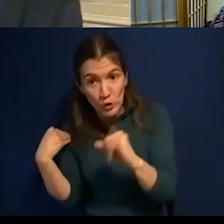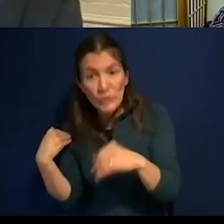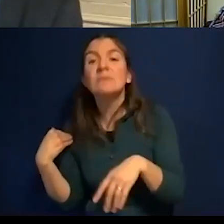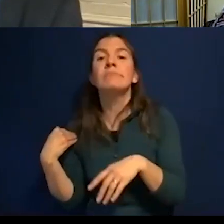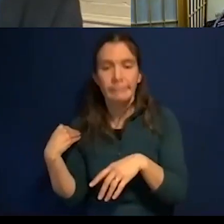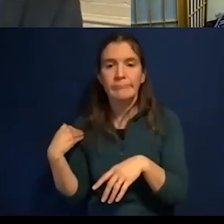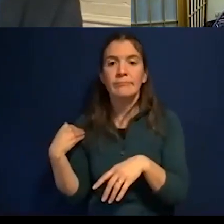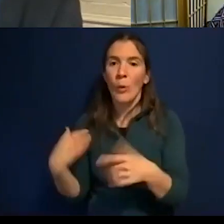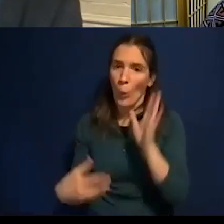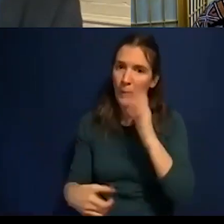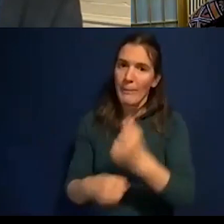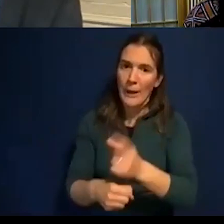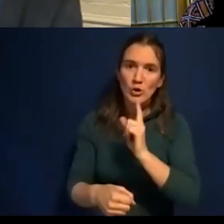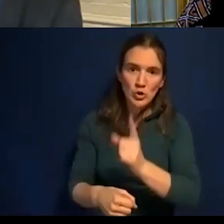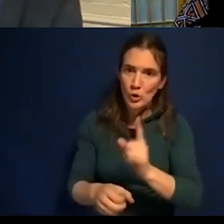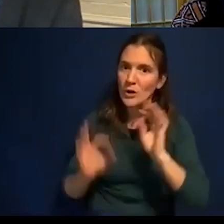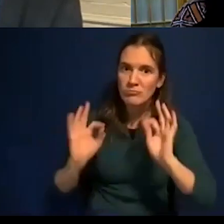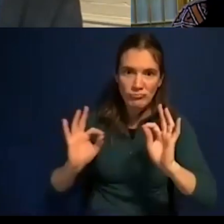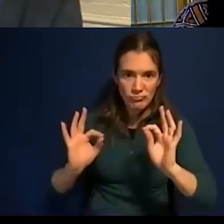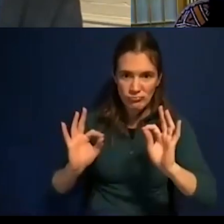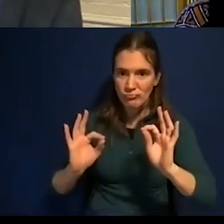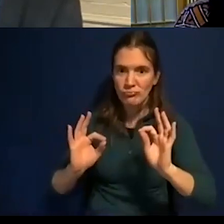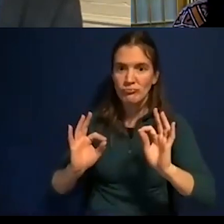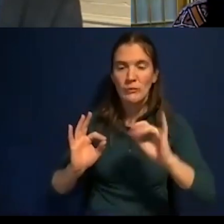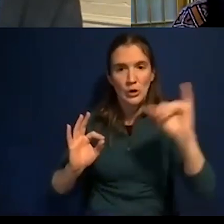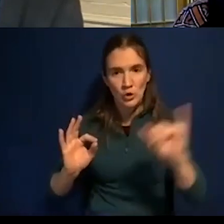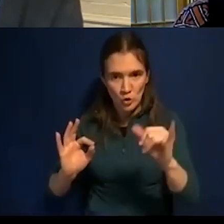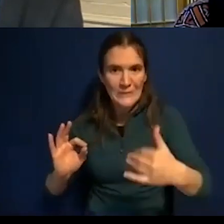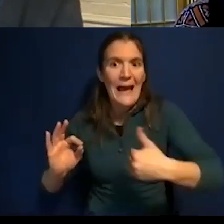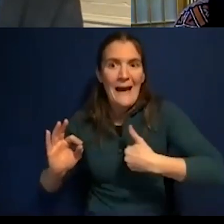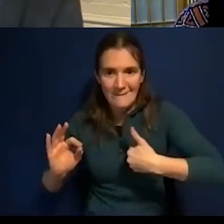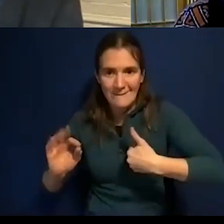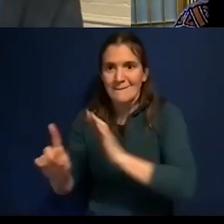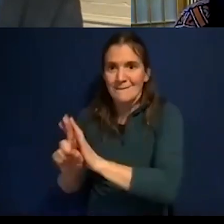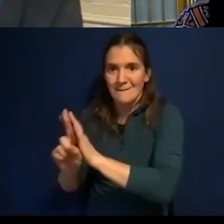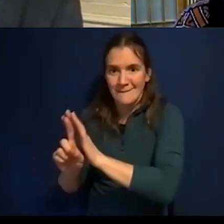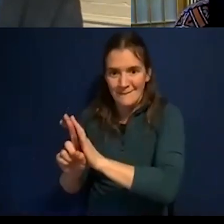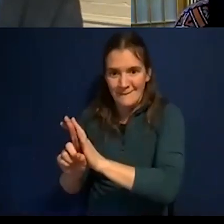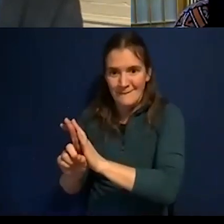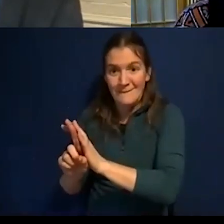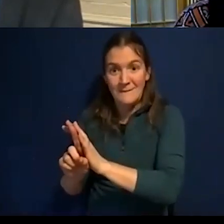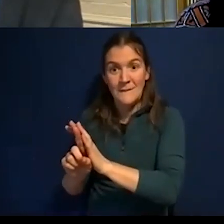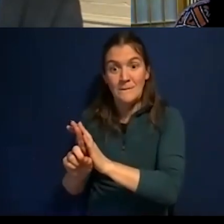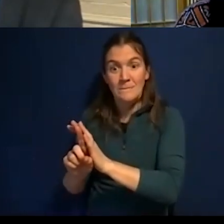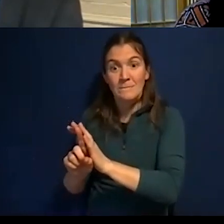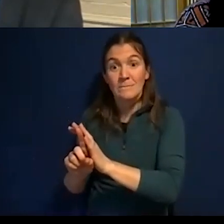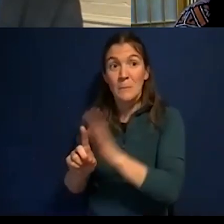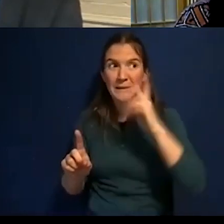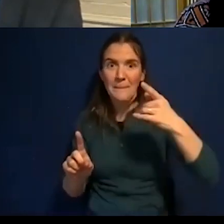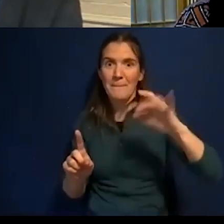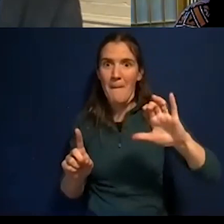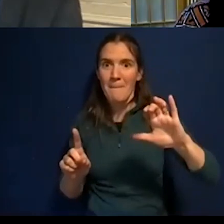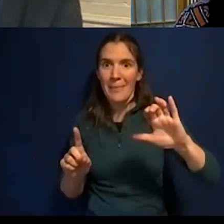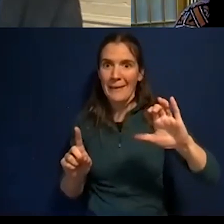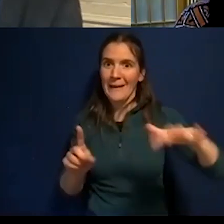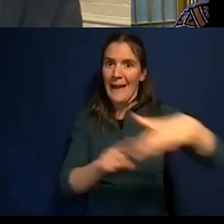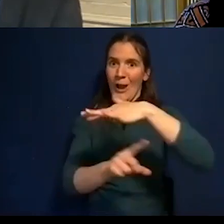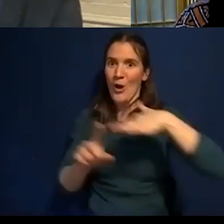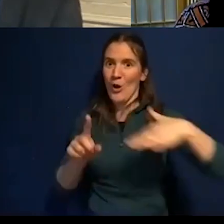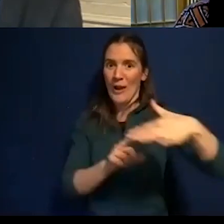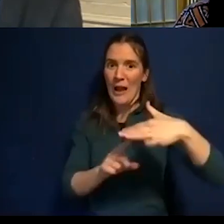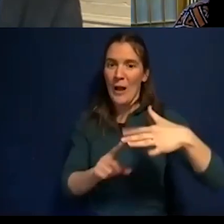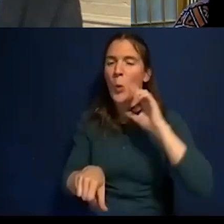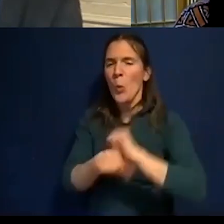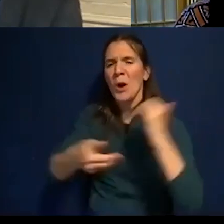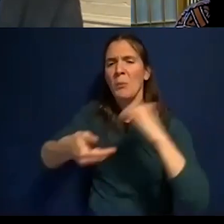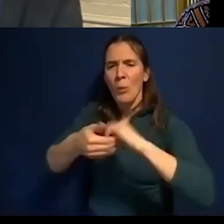We will make sure that it is insured for being placed as, you know, something that is out in the public right away. We'll work on that piece